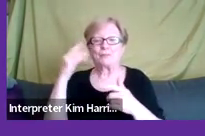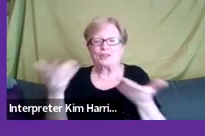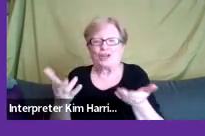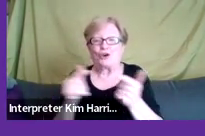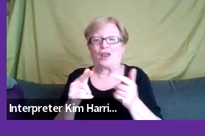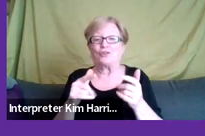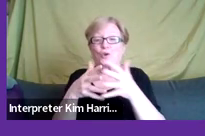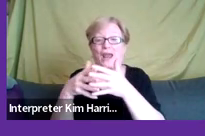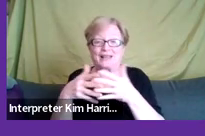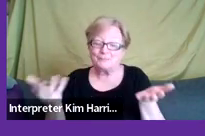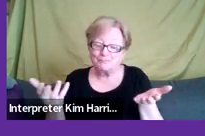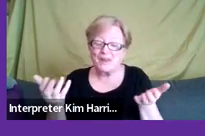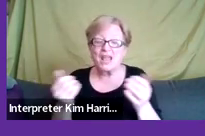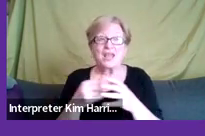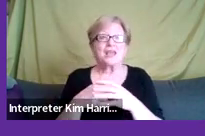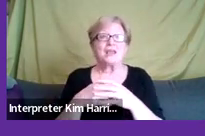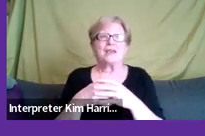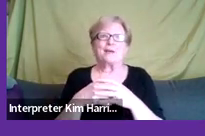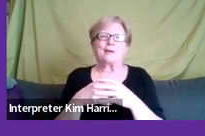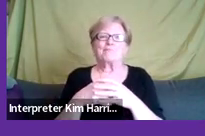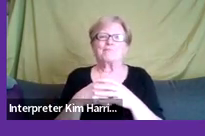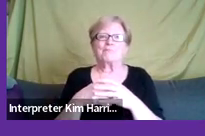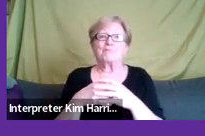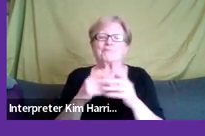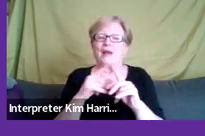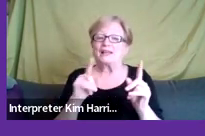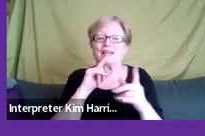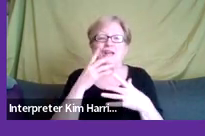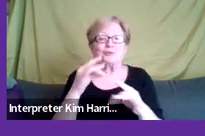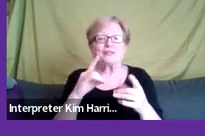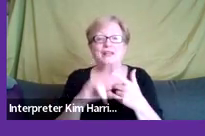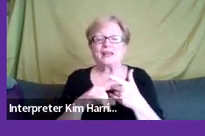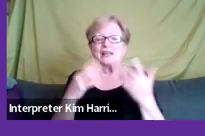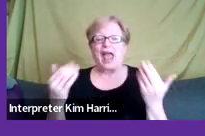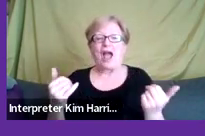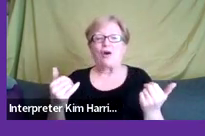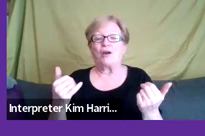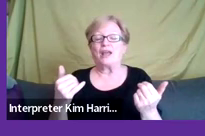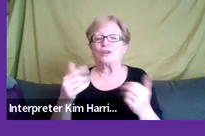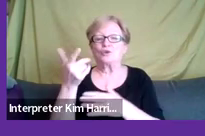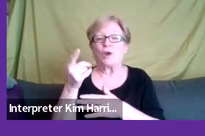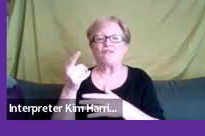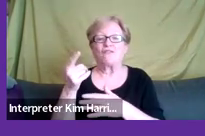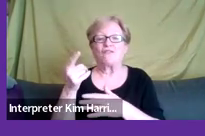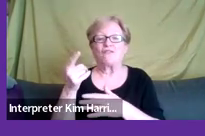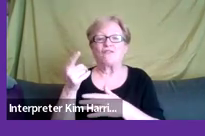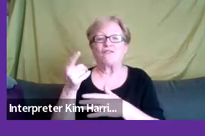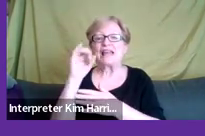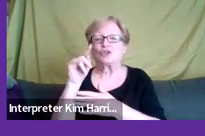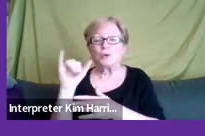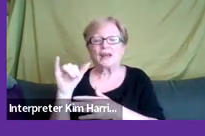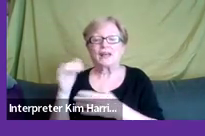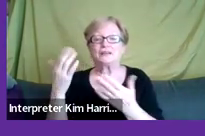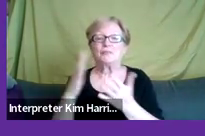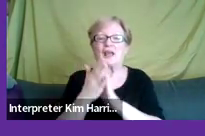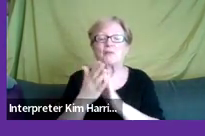of America. And it has now ceased in the 21st century to be like, oh,